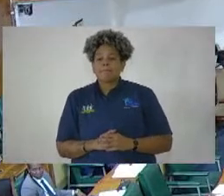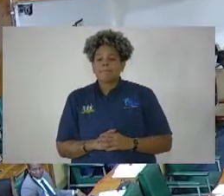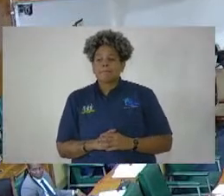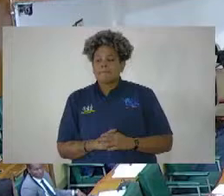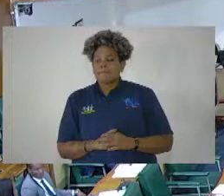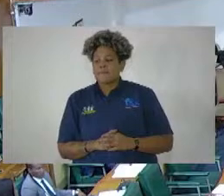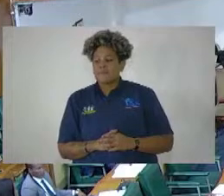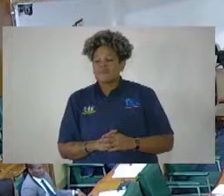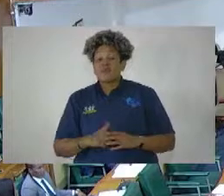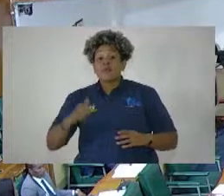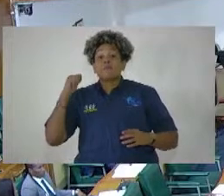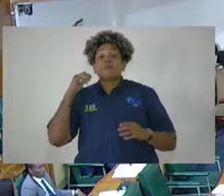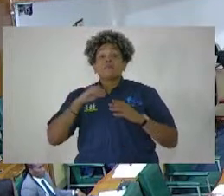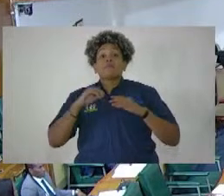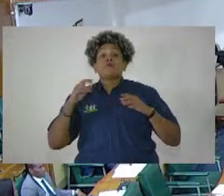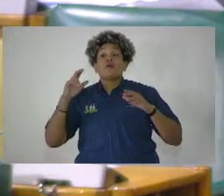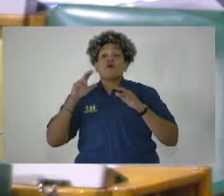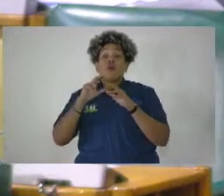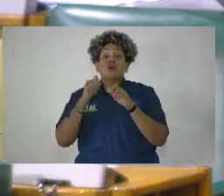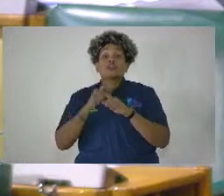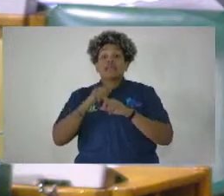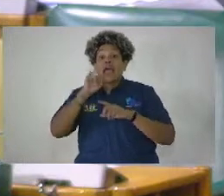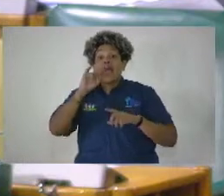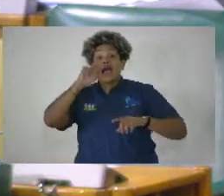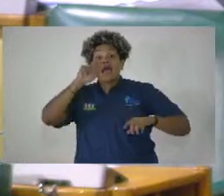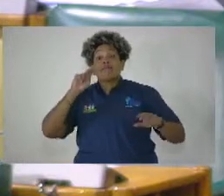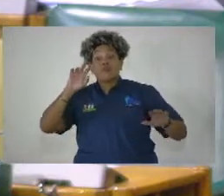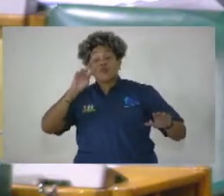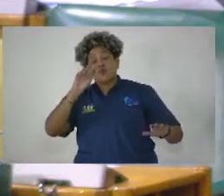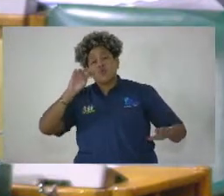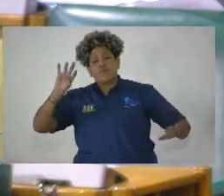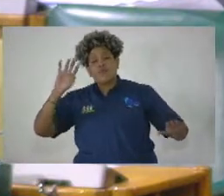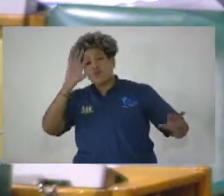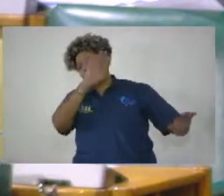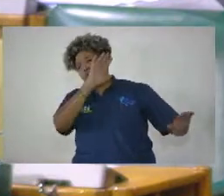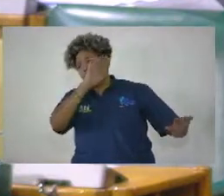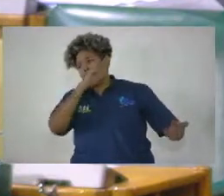Back in Hurricane Ivan,